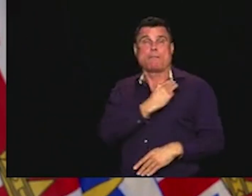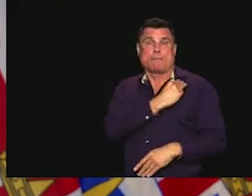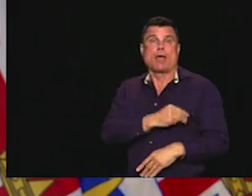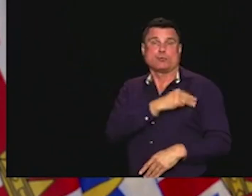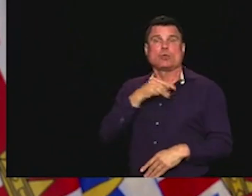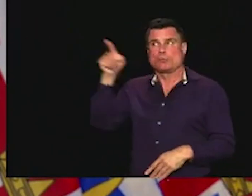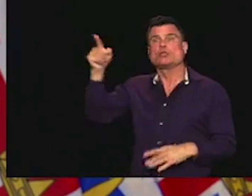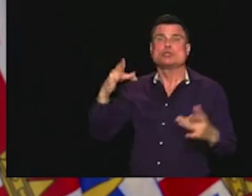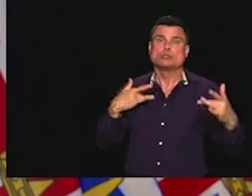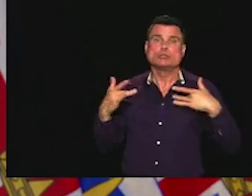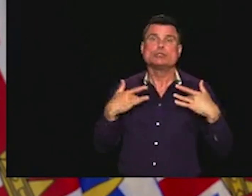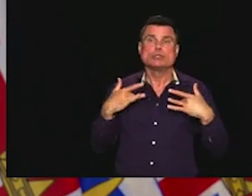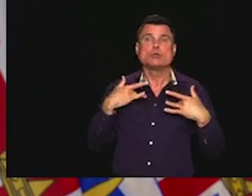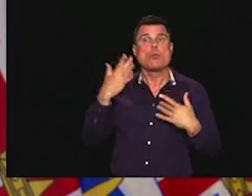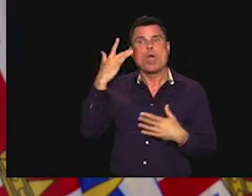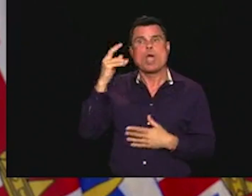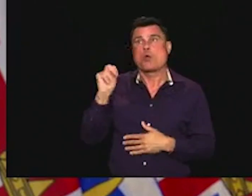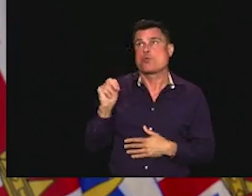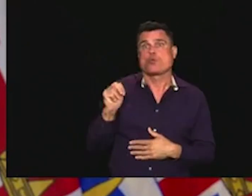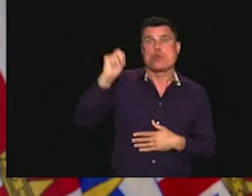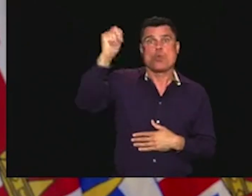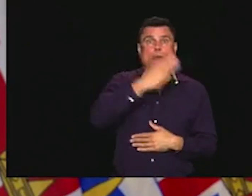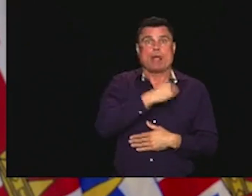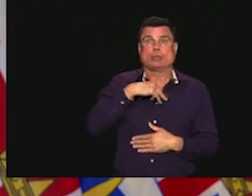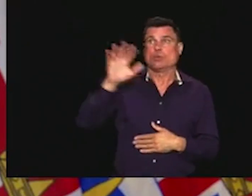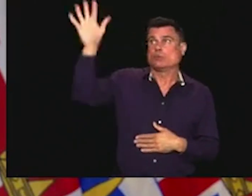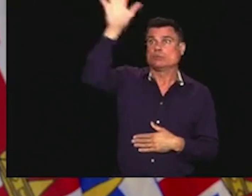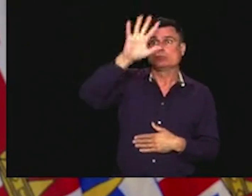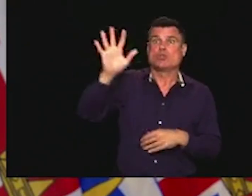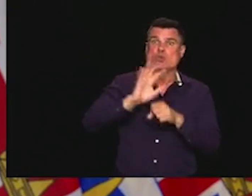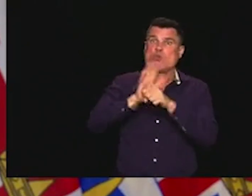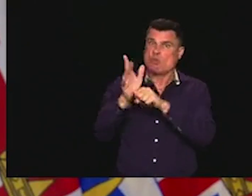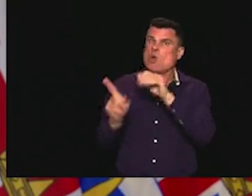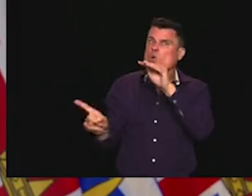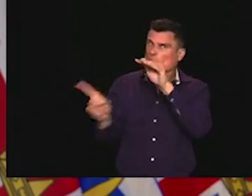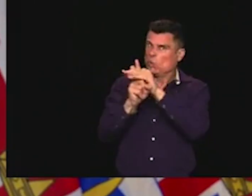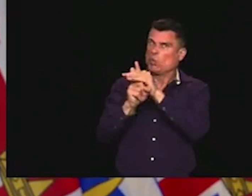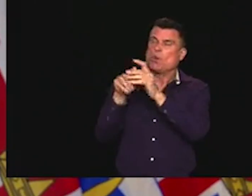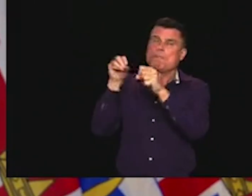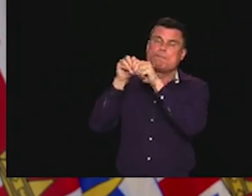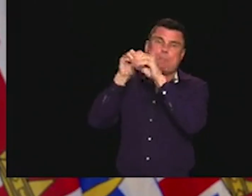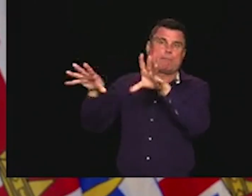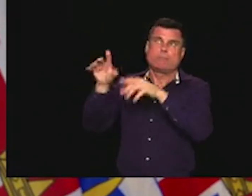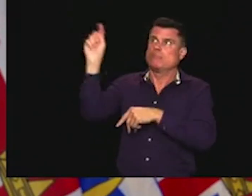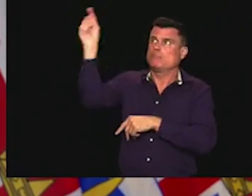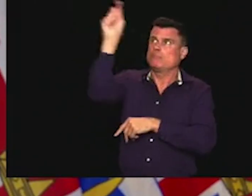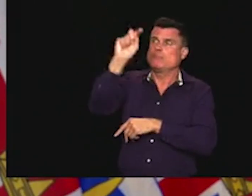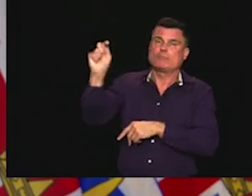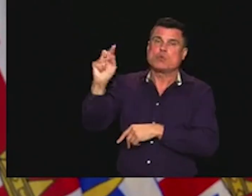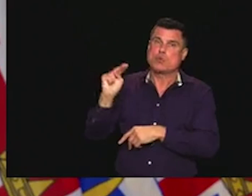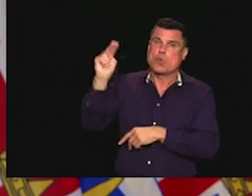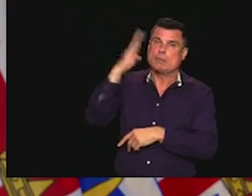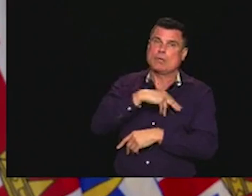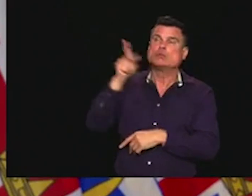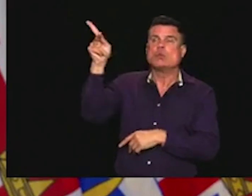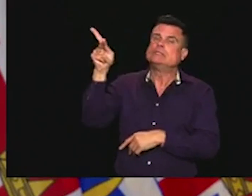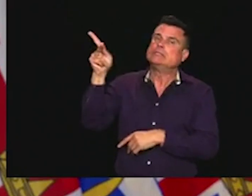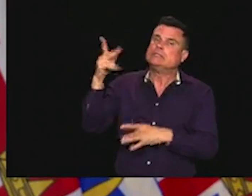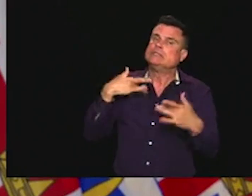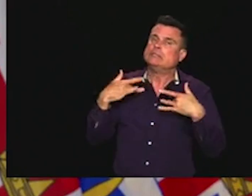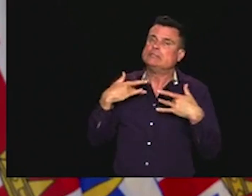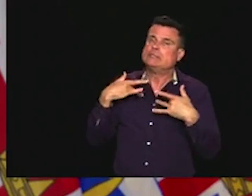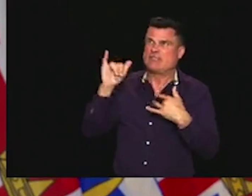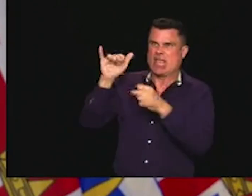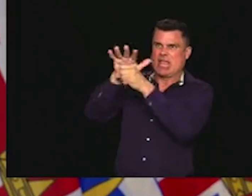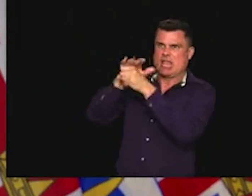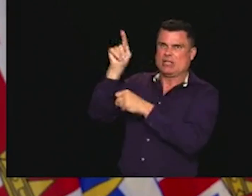how challenging it is to manage this virus. And we really have to be prepared for it to arrive anywhere, whether we